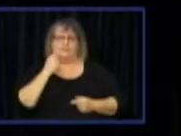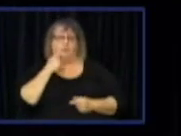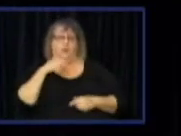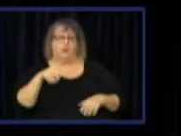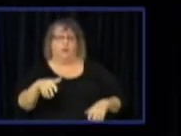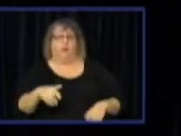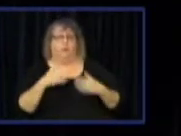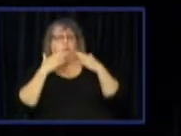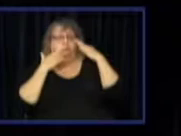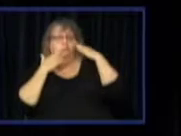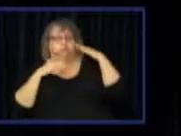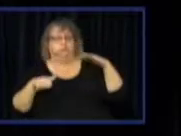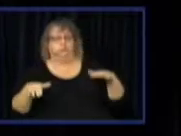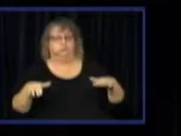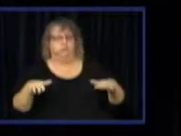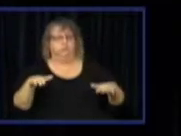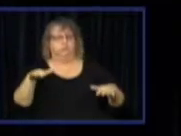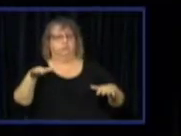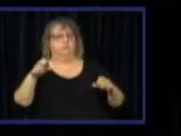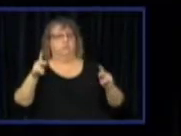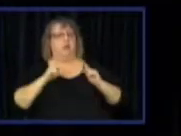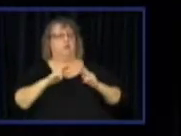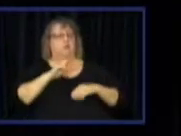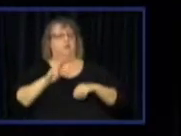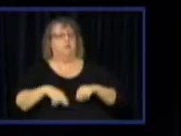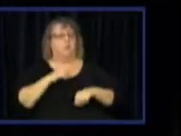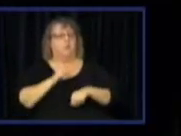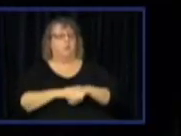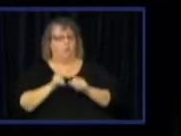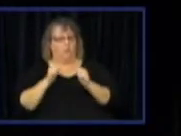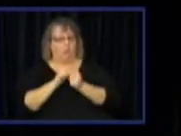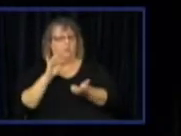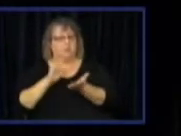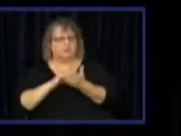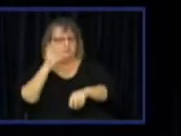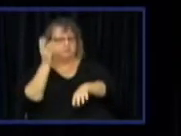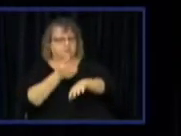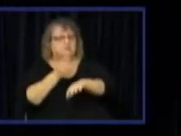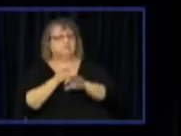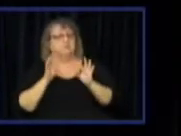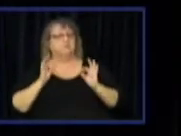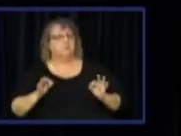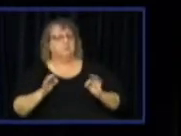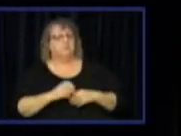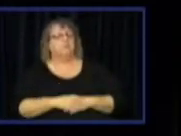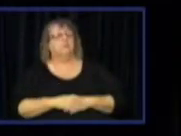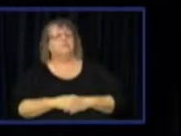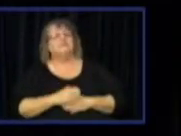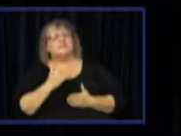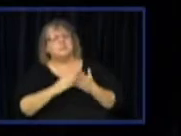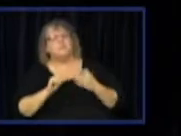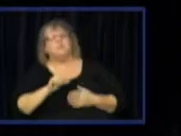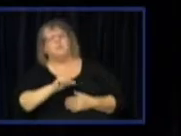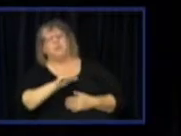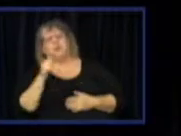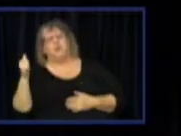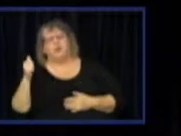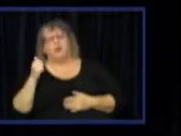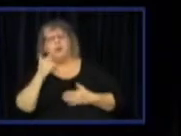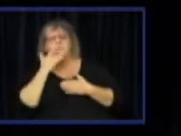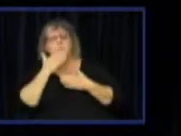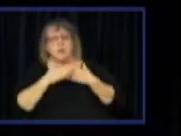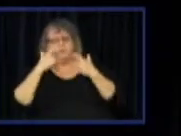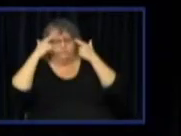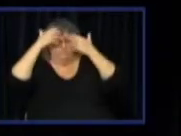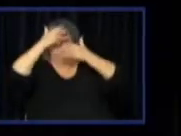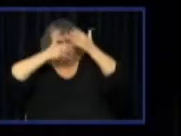symptoms experience complete or near complete recovery with that medication. Wow. More often, there's blood flow is restored,